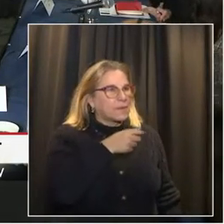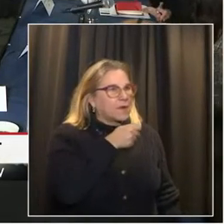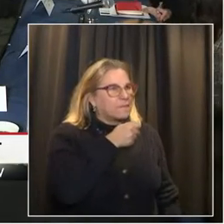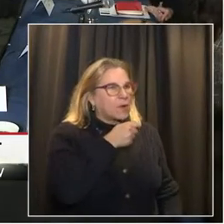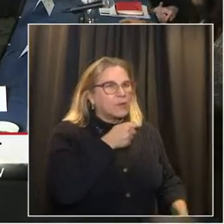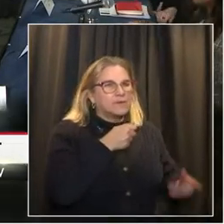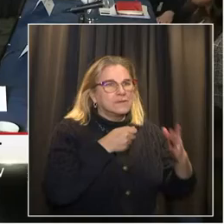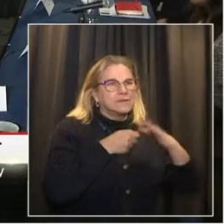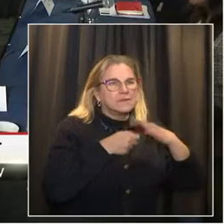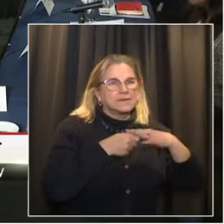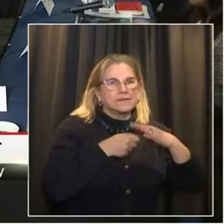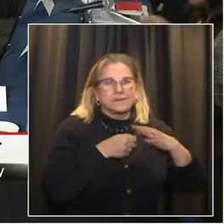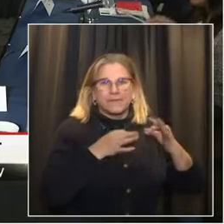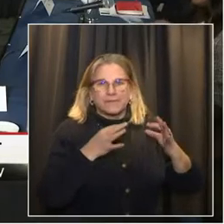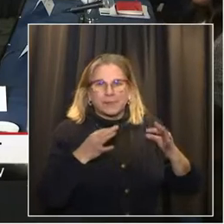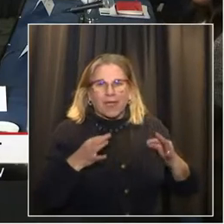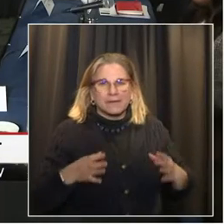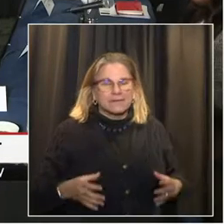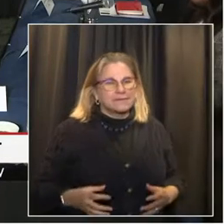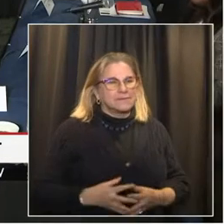Pinto.